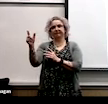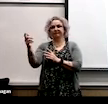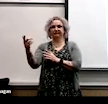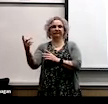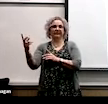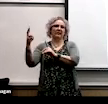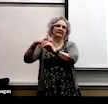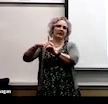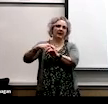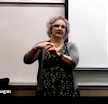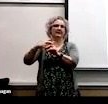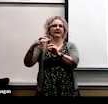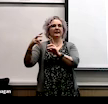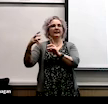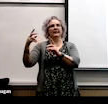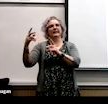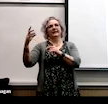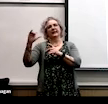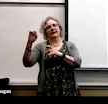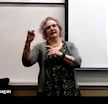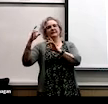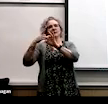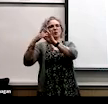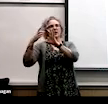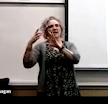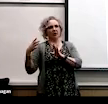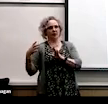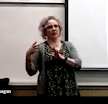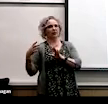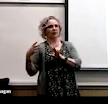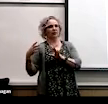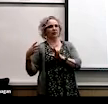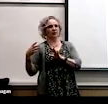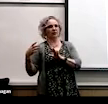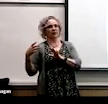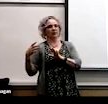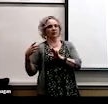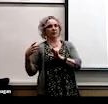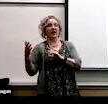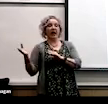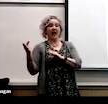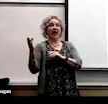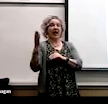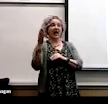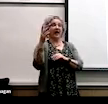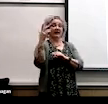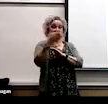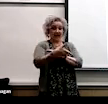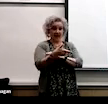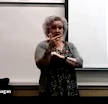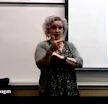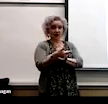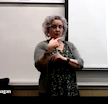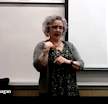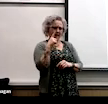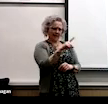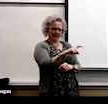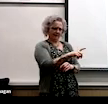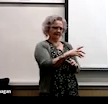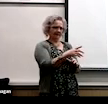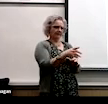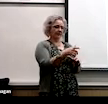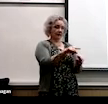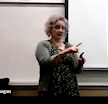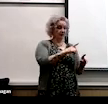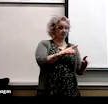with patients who are working with them, they have felt more supported by having them involved, as opposed to